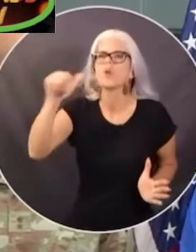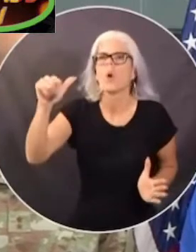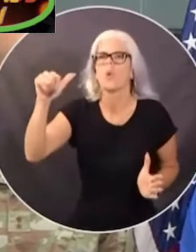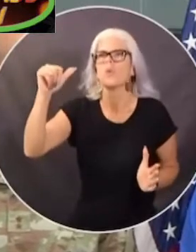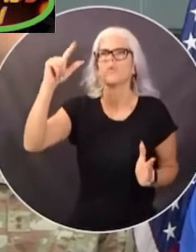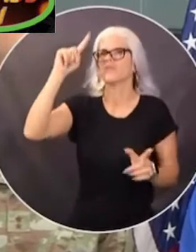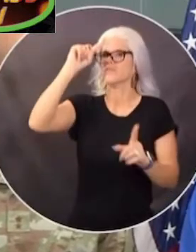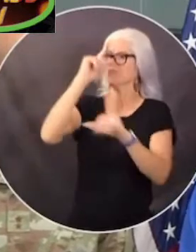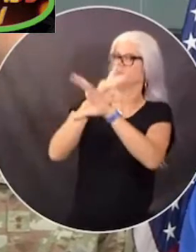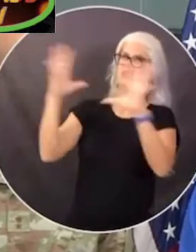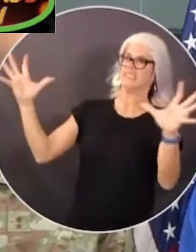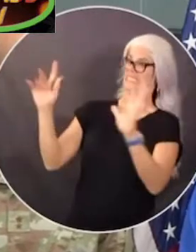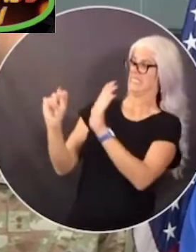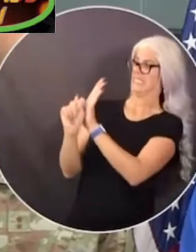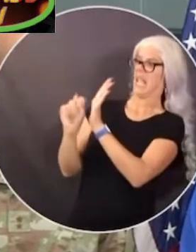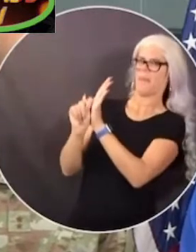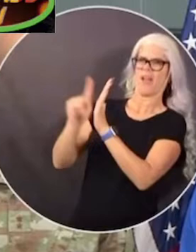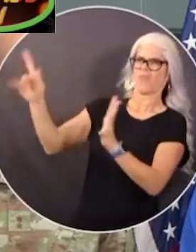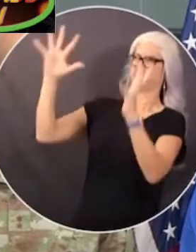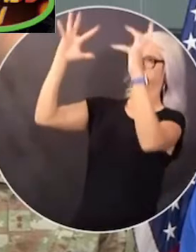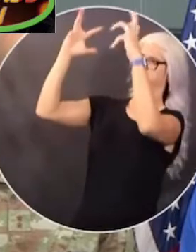hope in some of those areas.